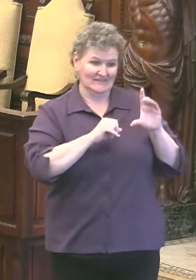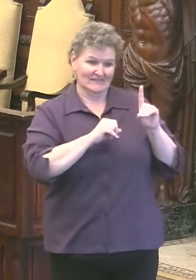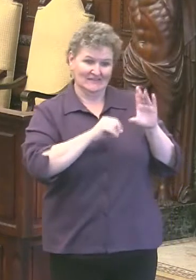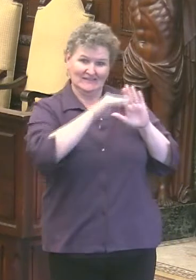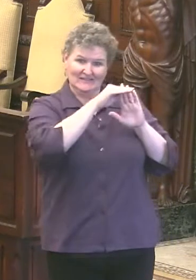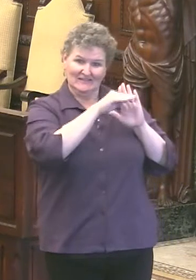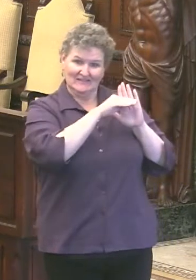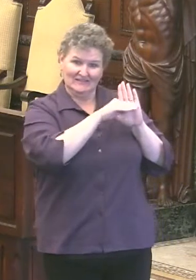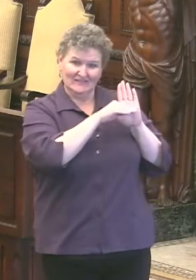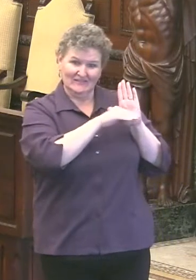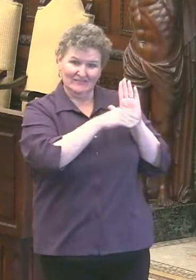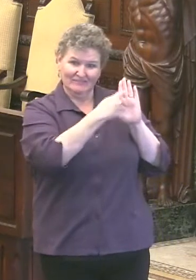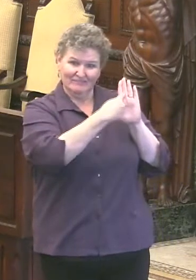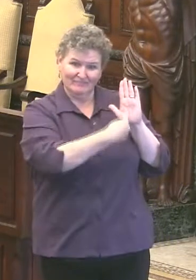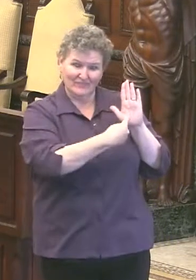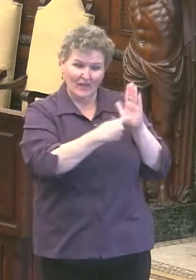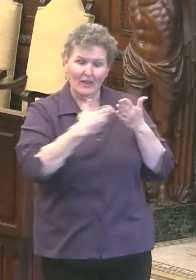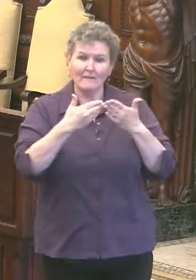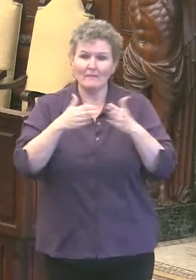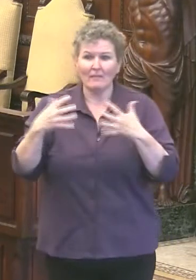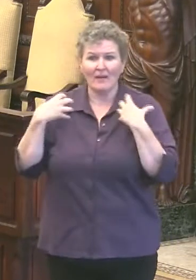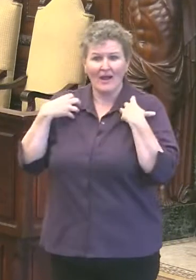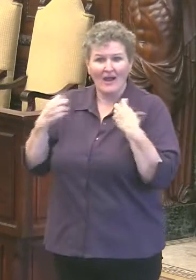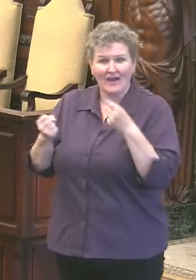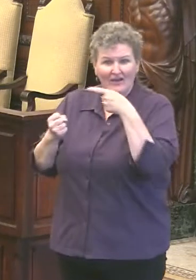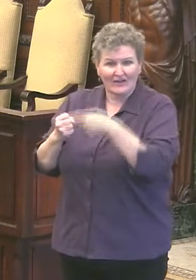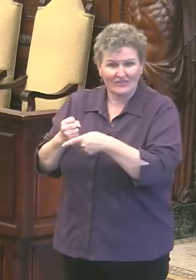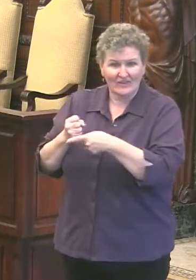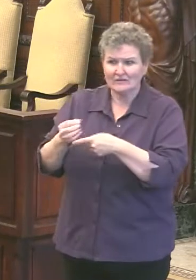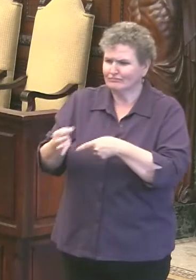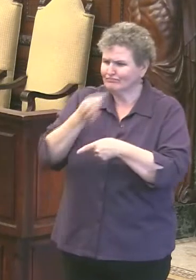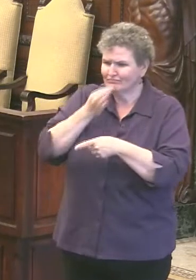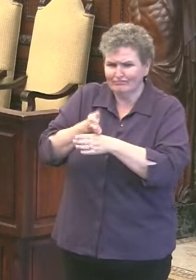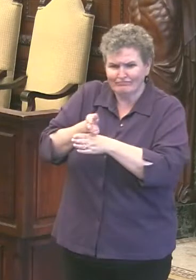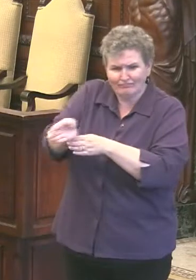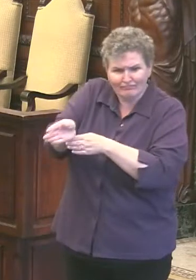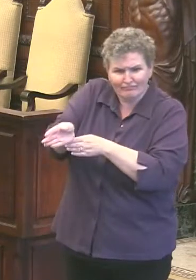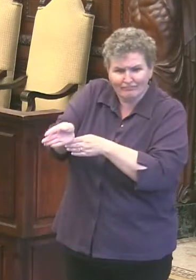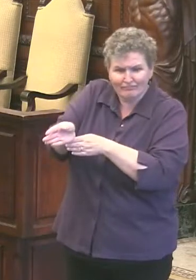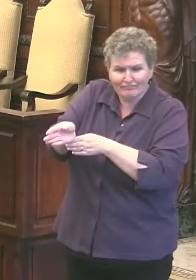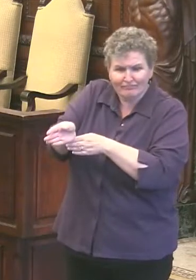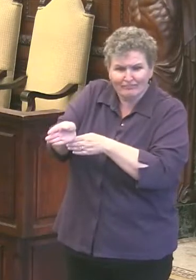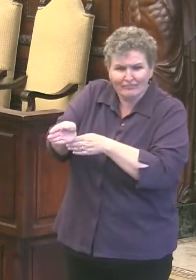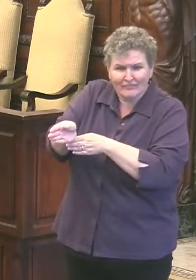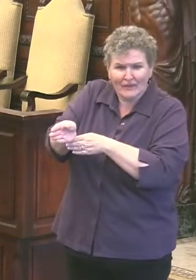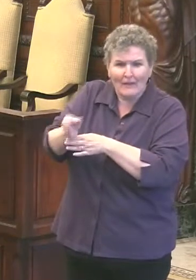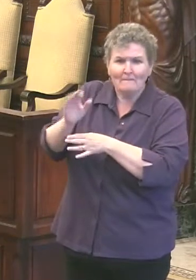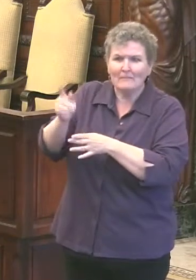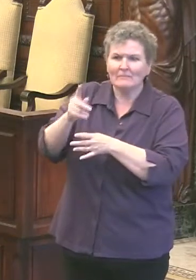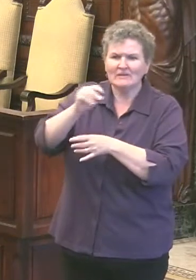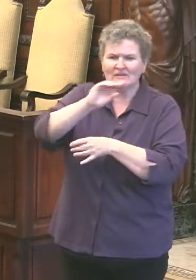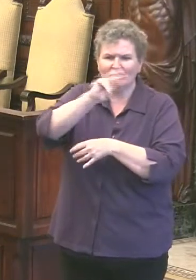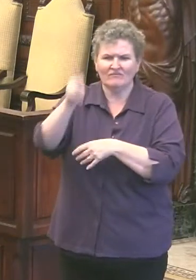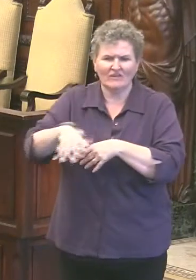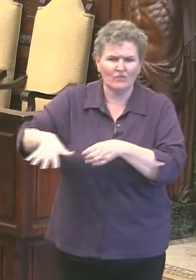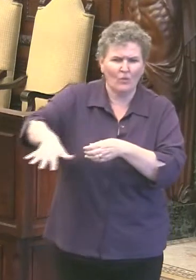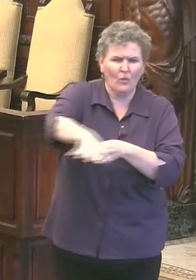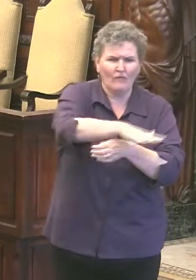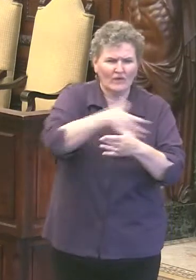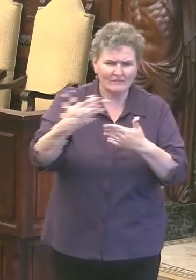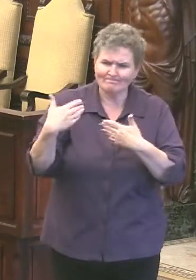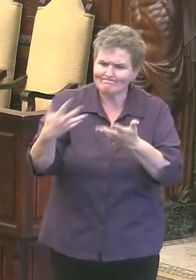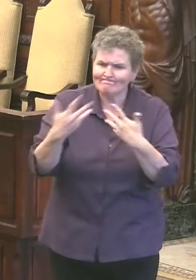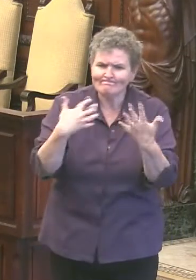and Prevention, the Philadelphia Department of Public Health, and the Children's Hospital of Philadelphia to inform a plan for